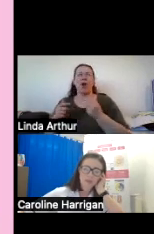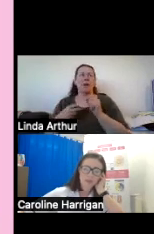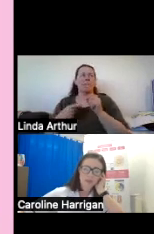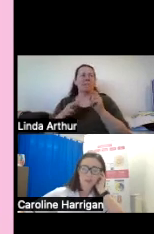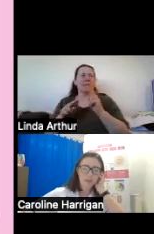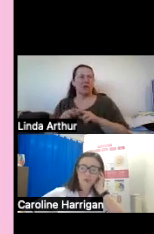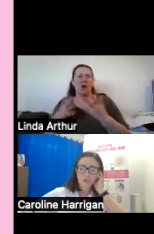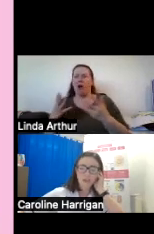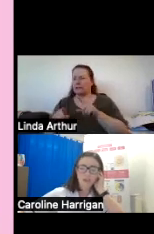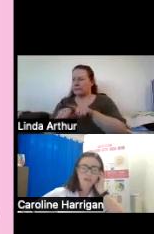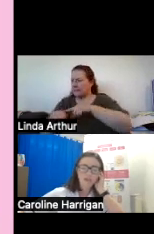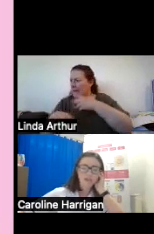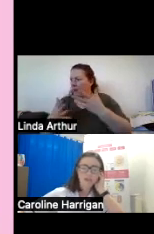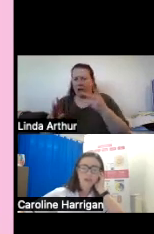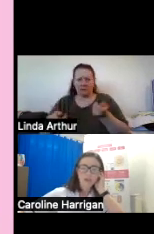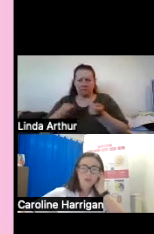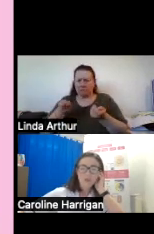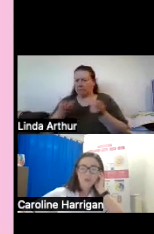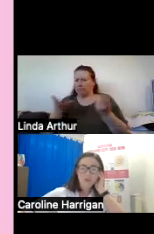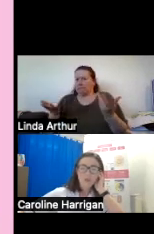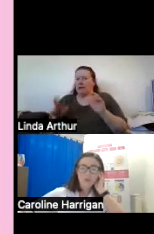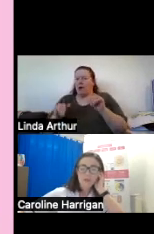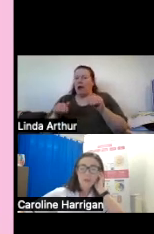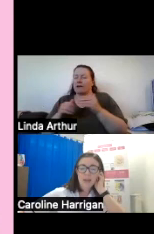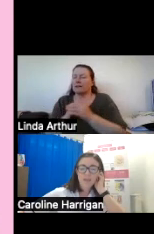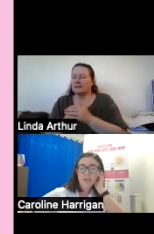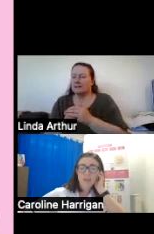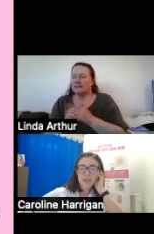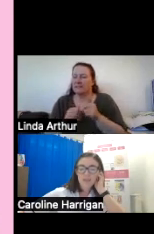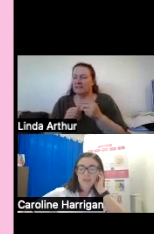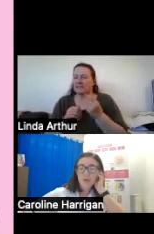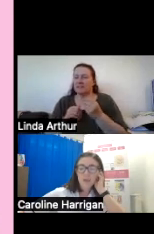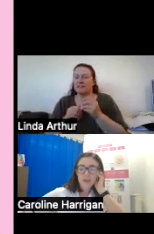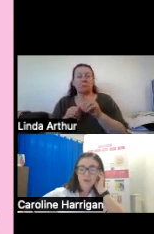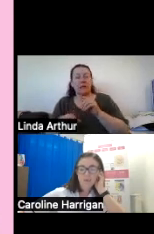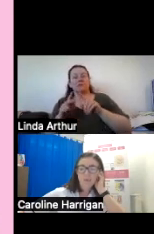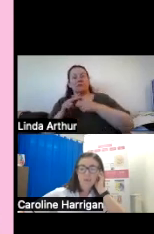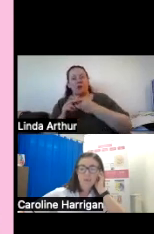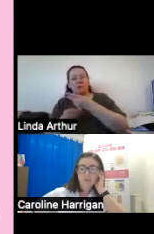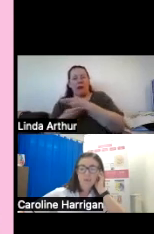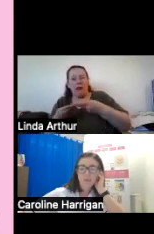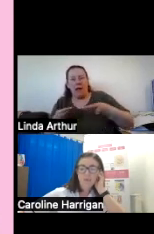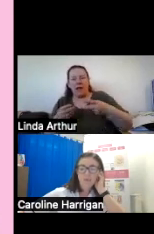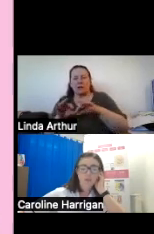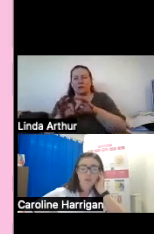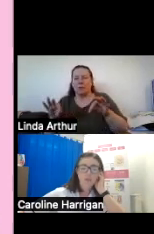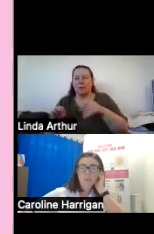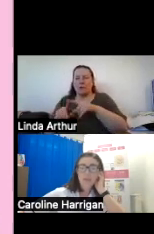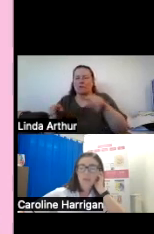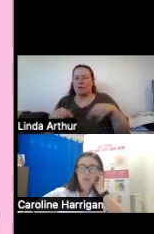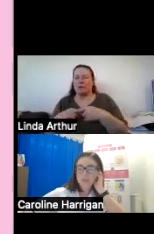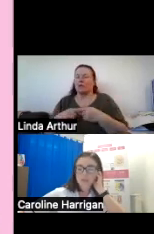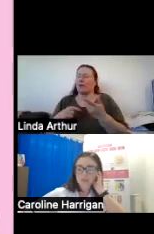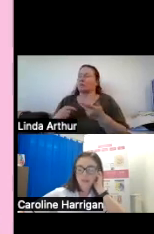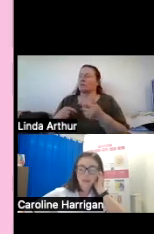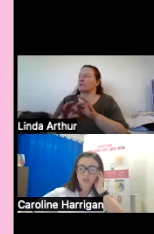one time? And how can I coordinate all of this? So sometimes you really might have to do it lying down in a quiet room whenever somebody's not shouting, mommy,